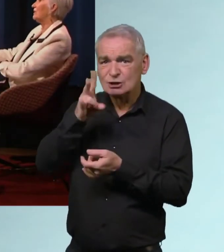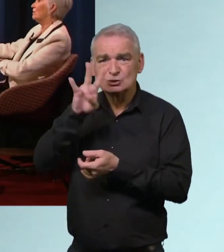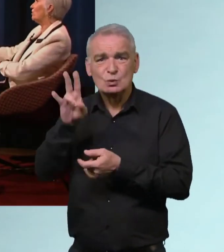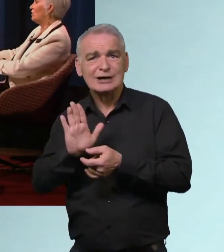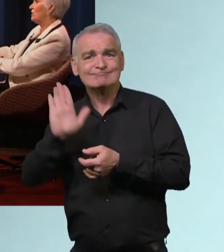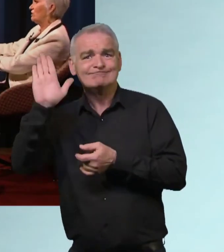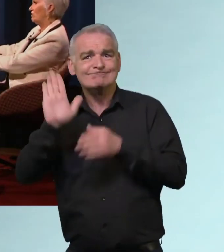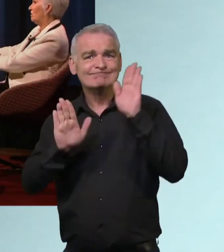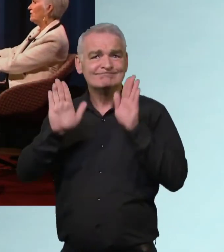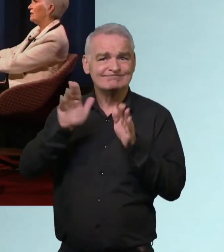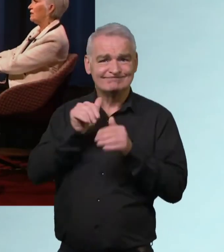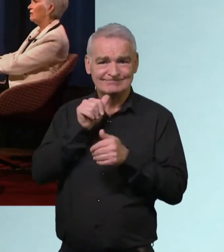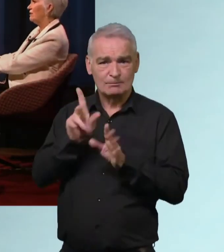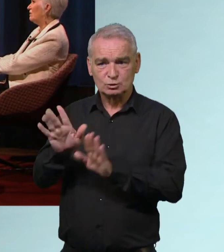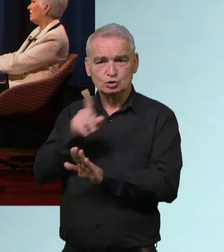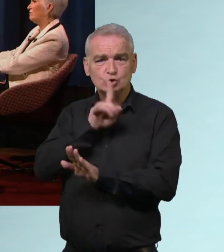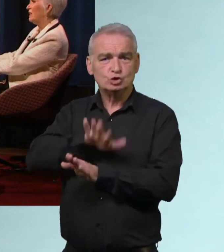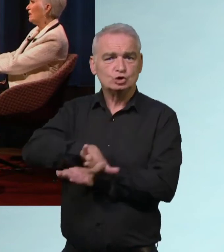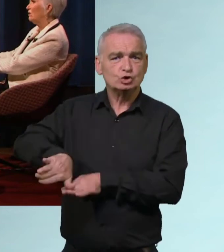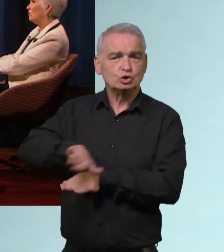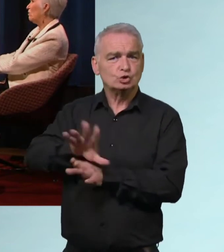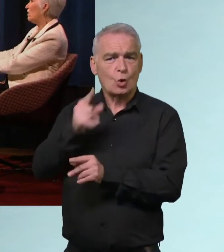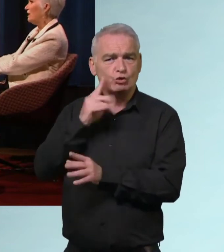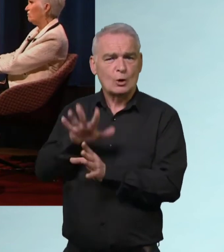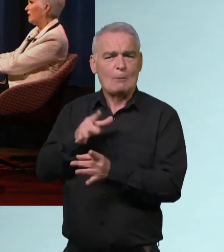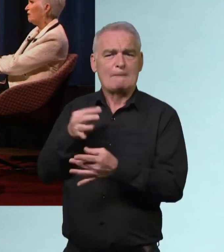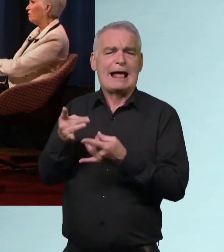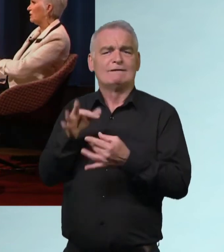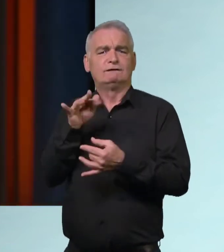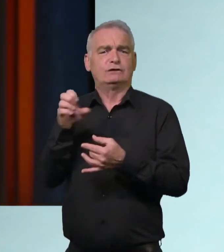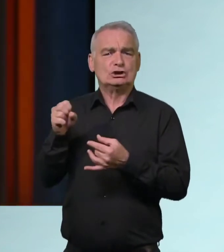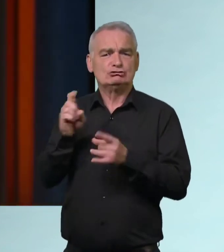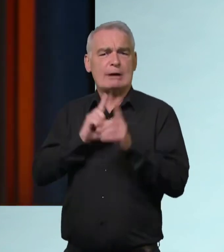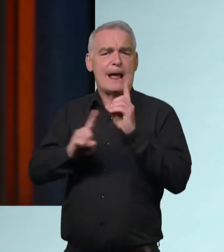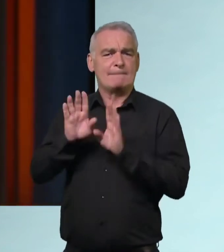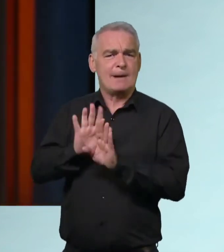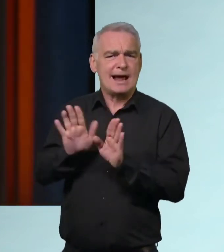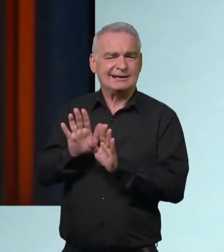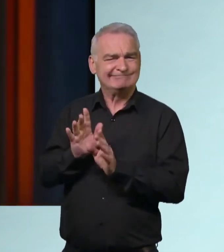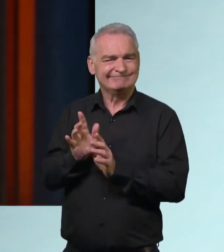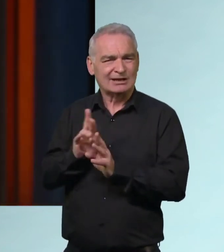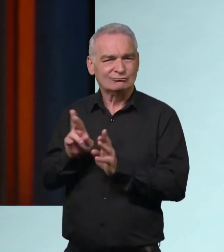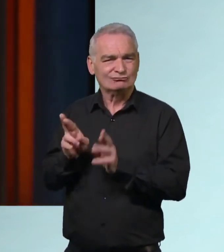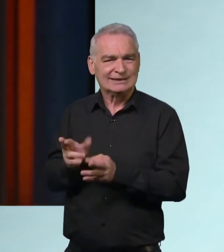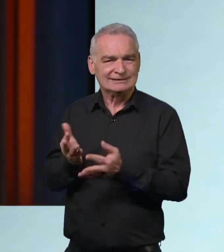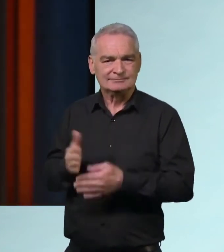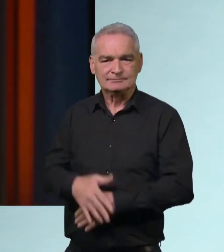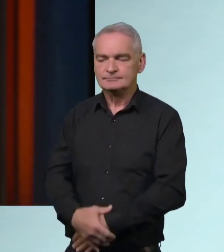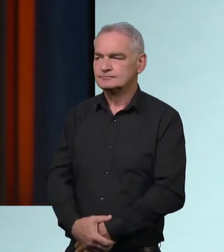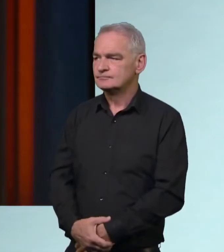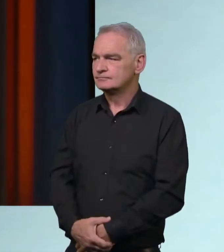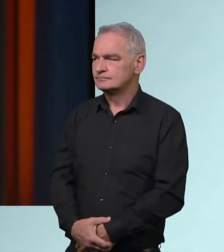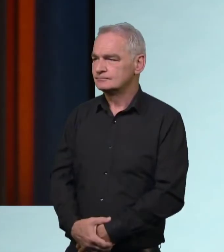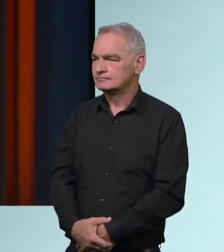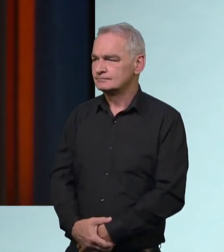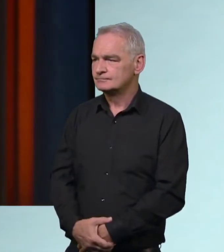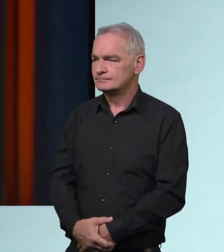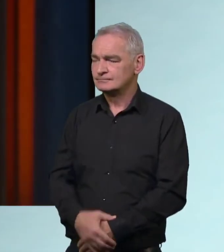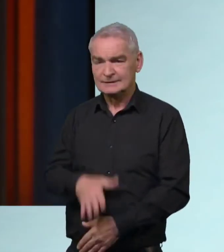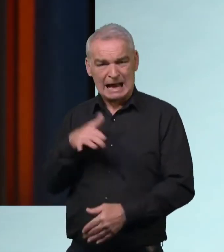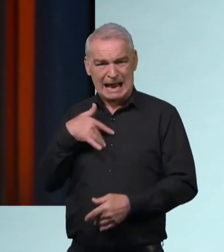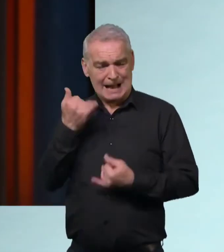kind of a, you know, sit down and, you know, don't cry and make a fuss. Yeah. And did you, did, I can't imagine you